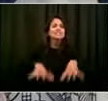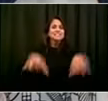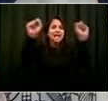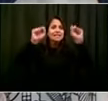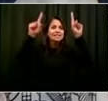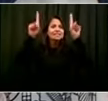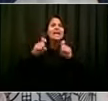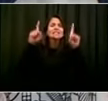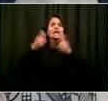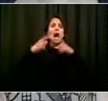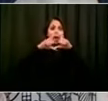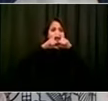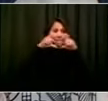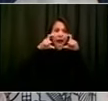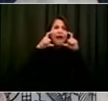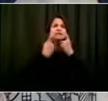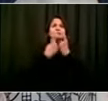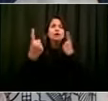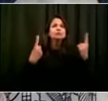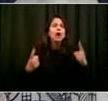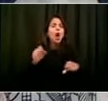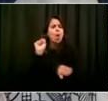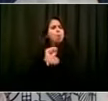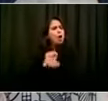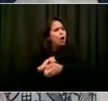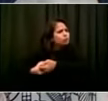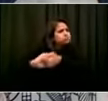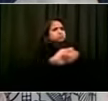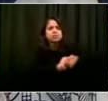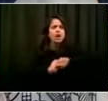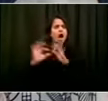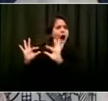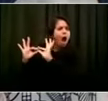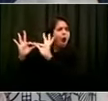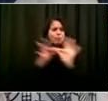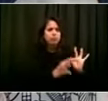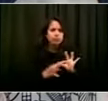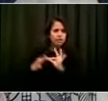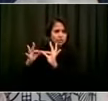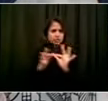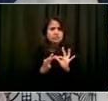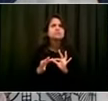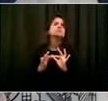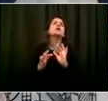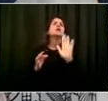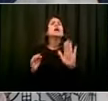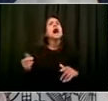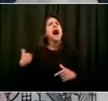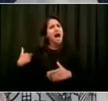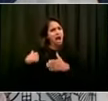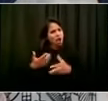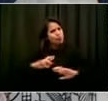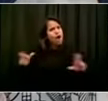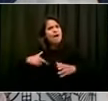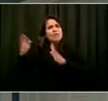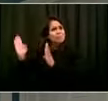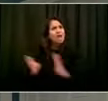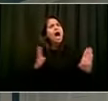all. So this is what we need to do, and I know New Yorkers are up to the task. Thank you, everyone.